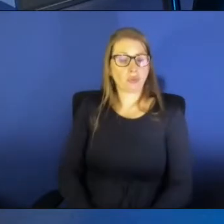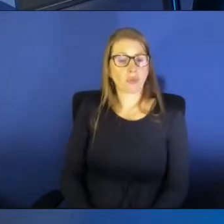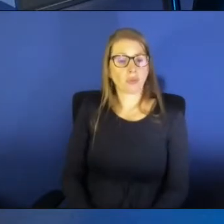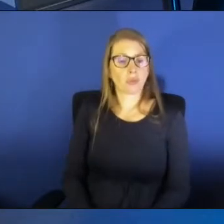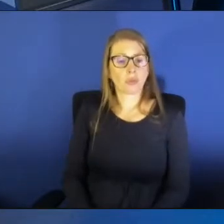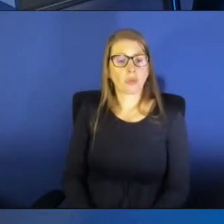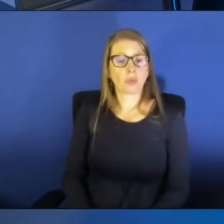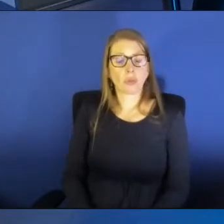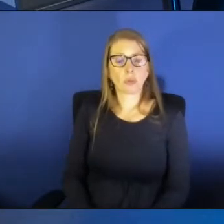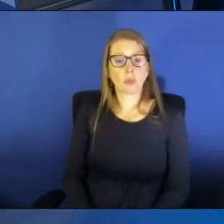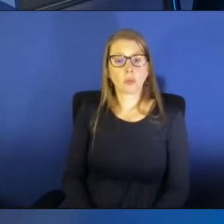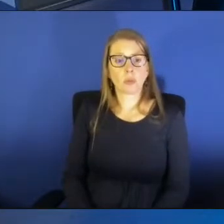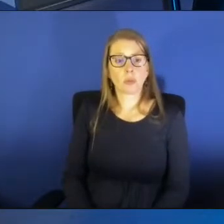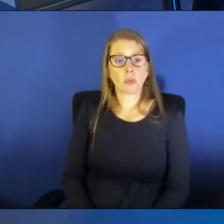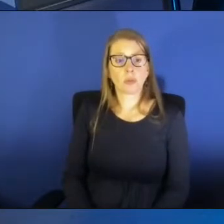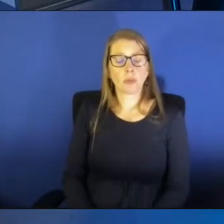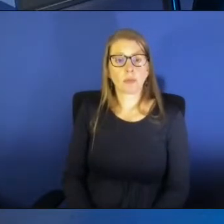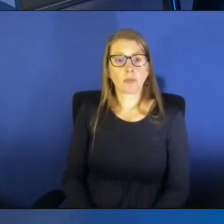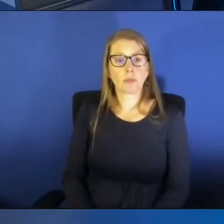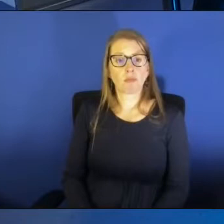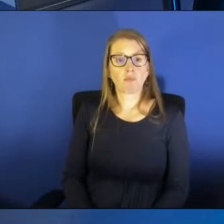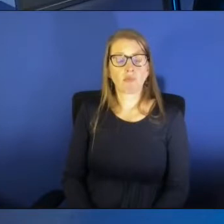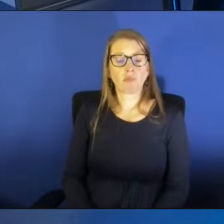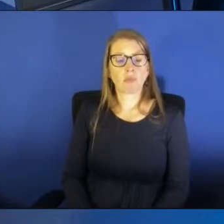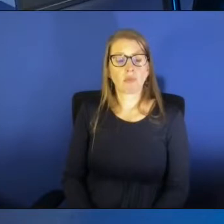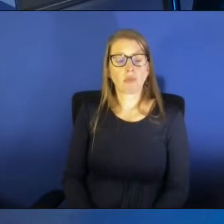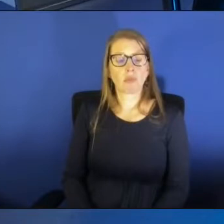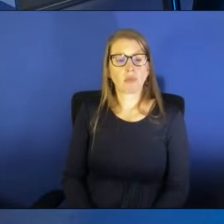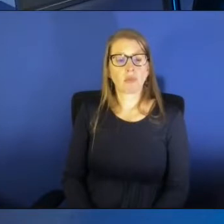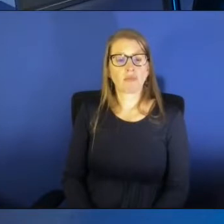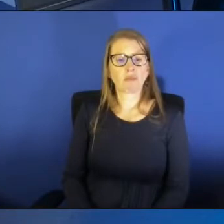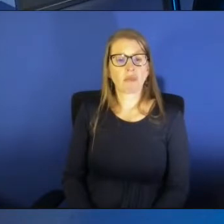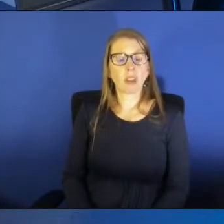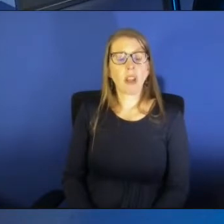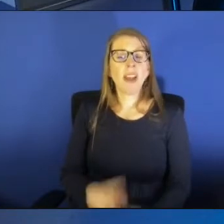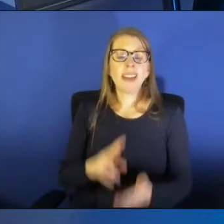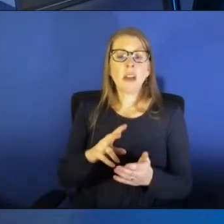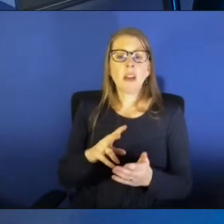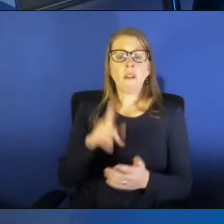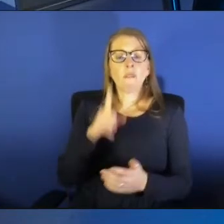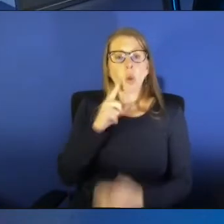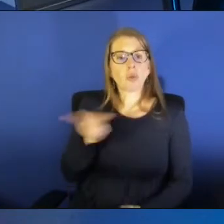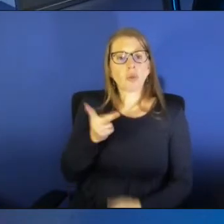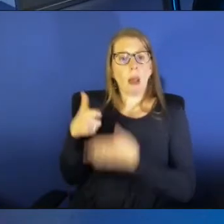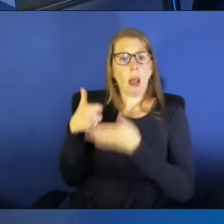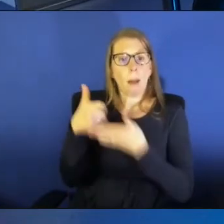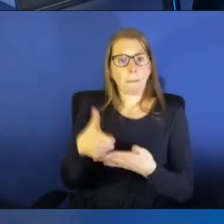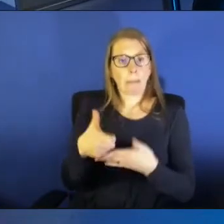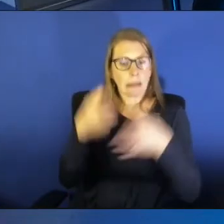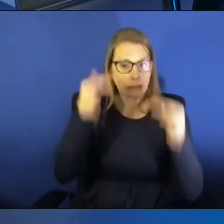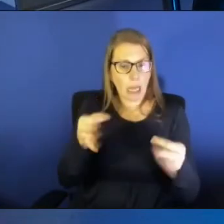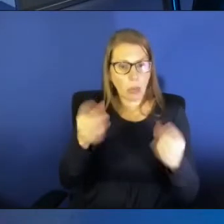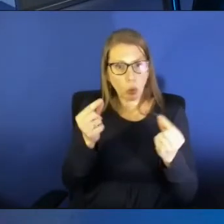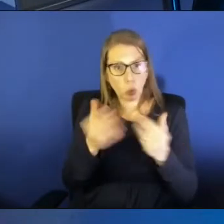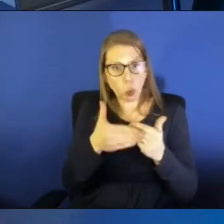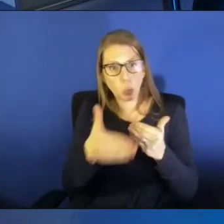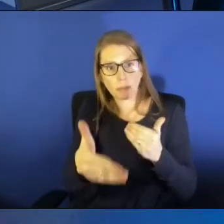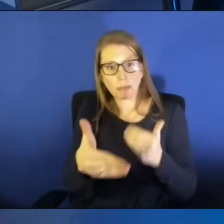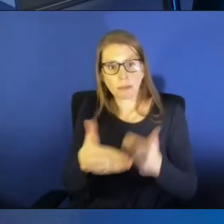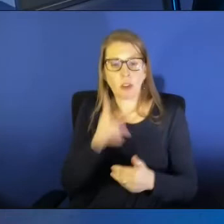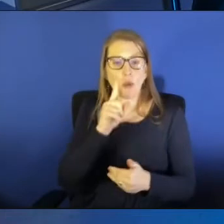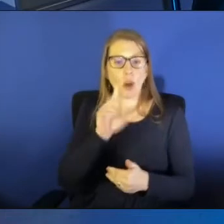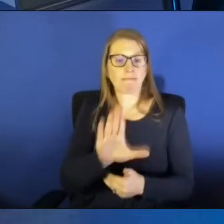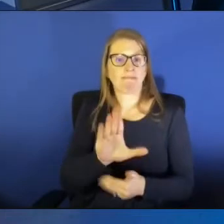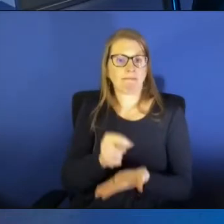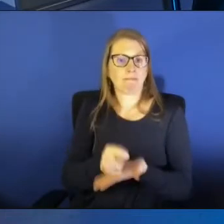of you in regards to helping them make a decision of which way to go? Right. I actually